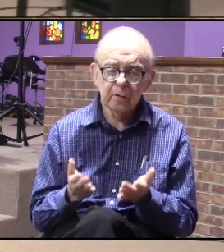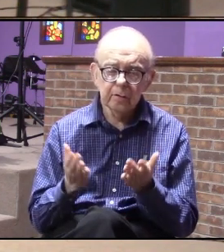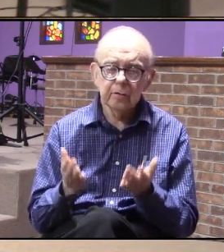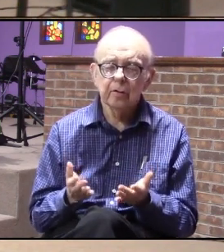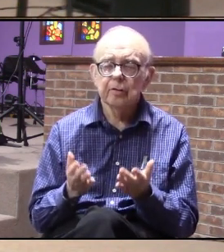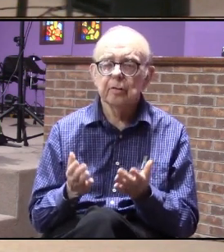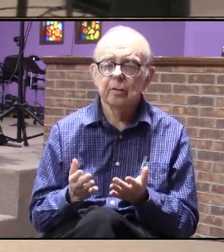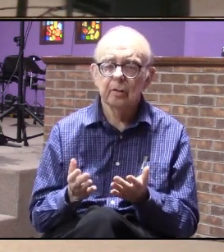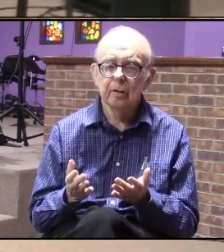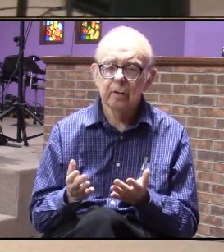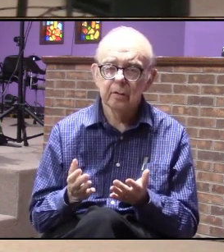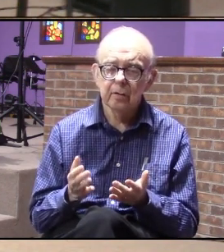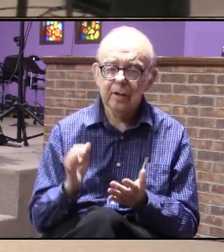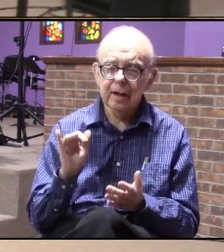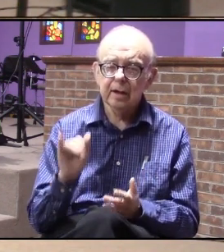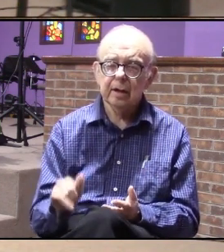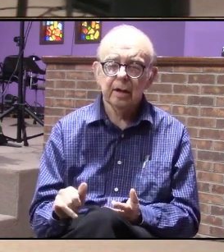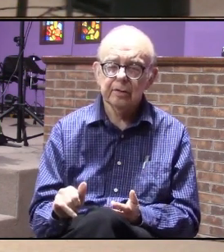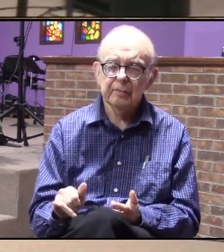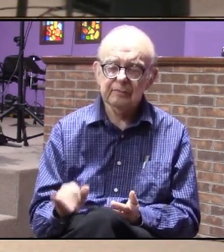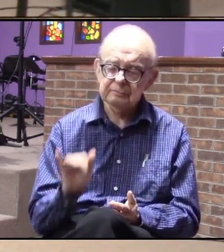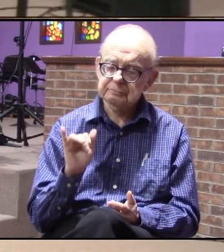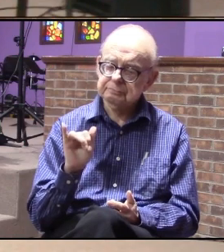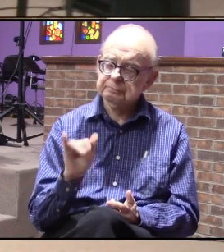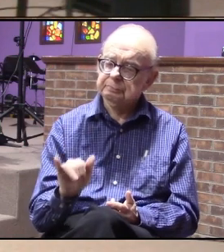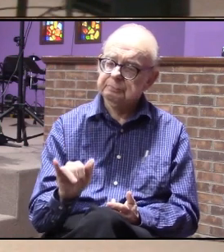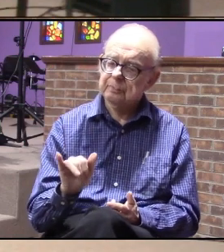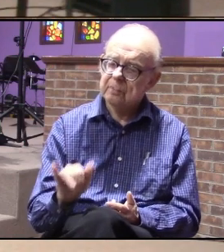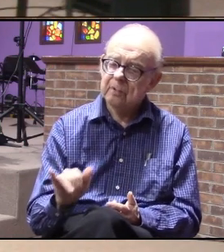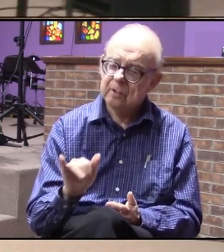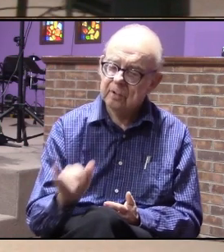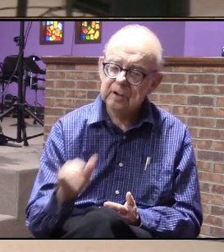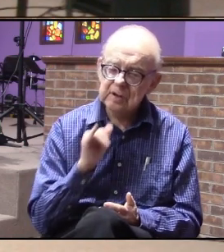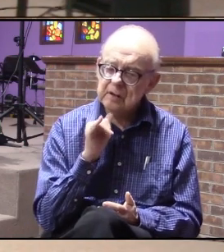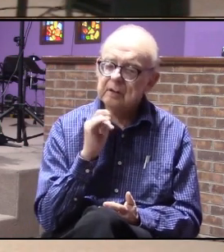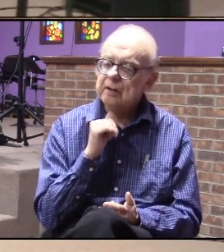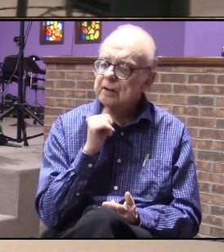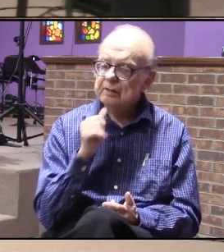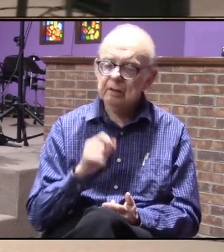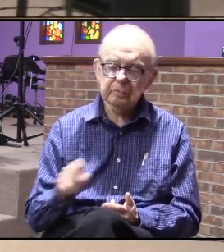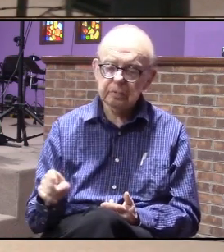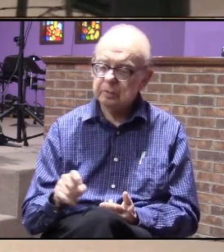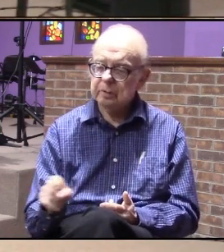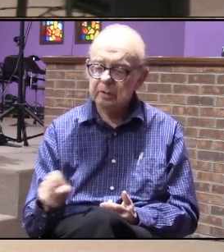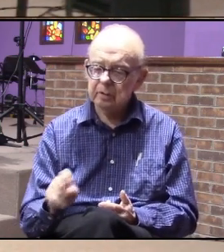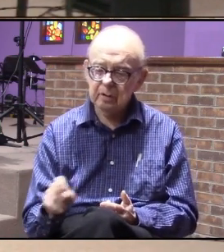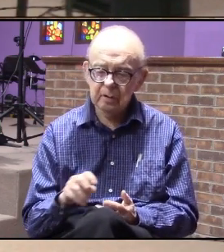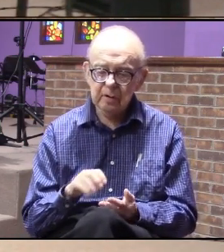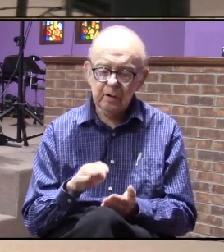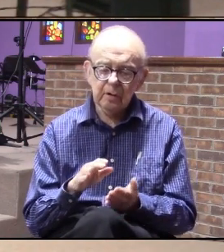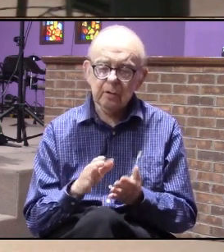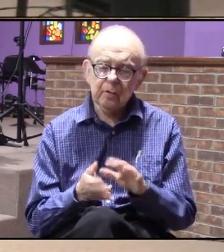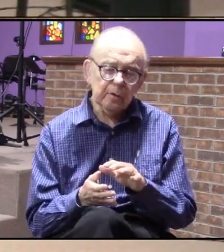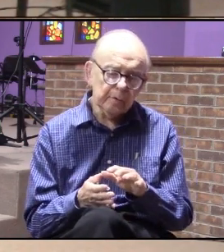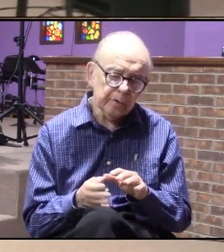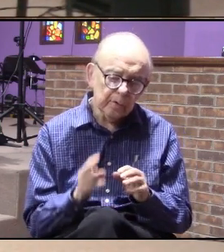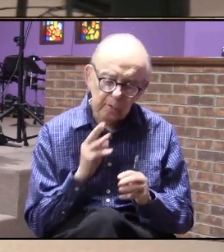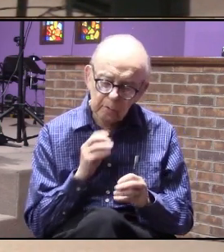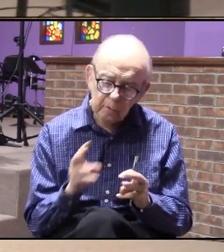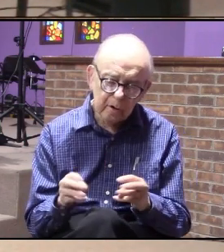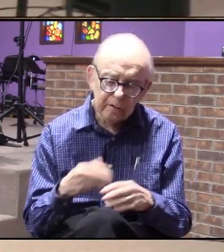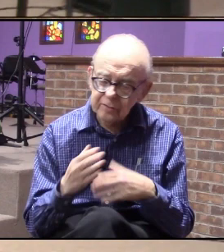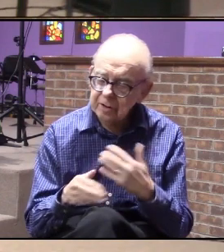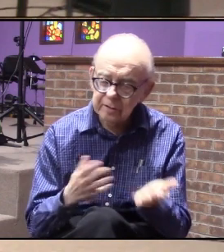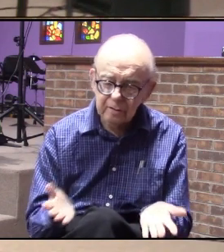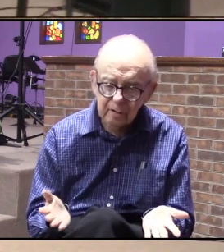encouraged to remain steadfast, not wavering, not bending with the current